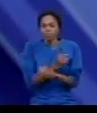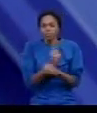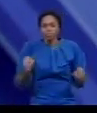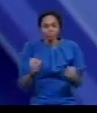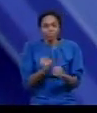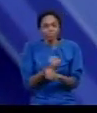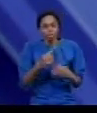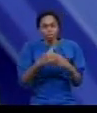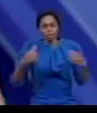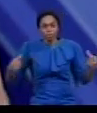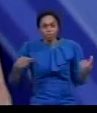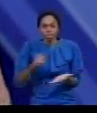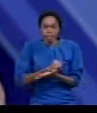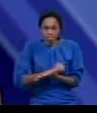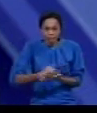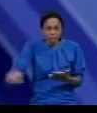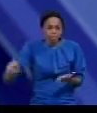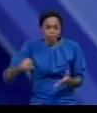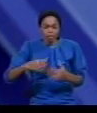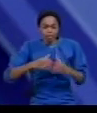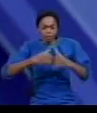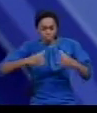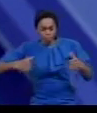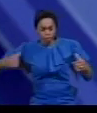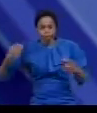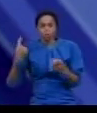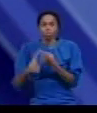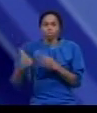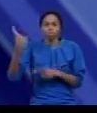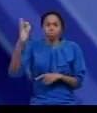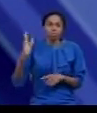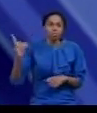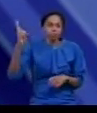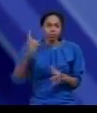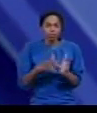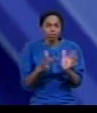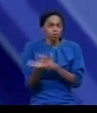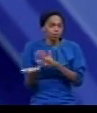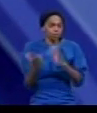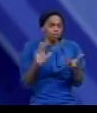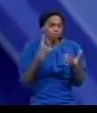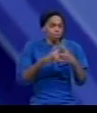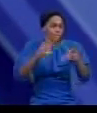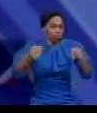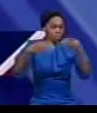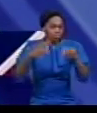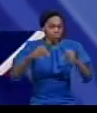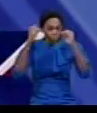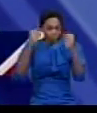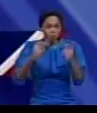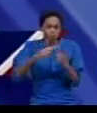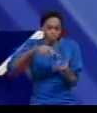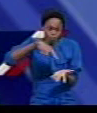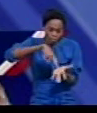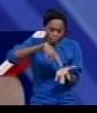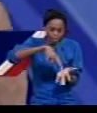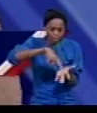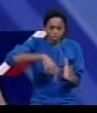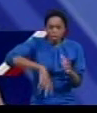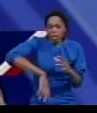God. Jesus died to give you power to stand out straight and